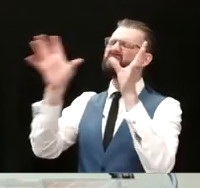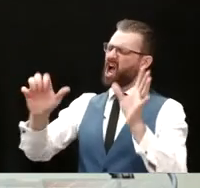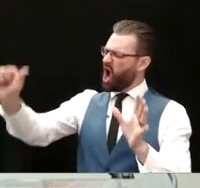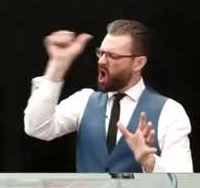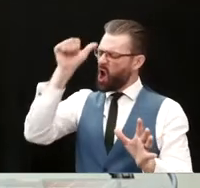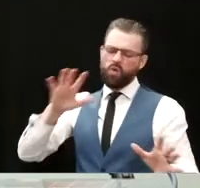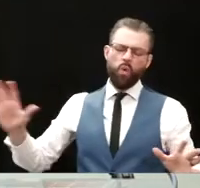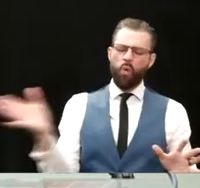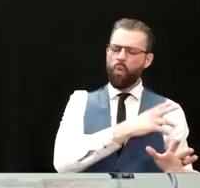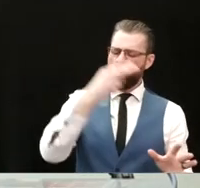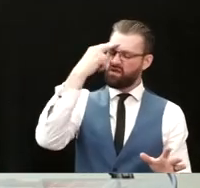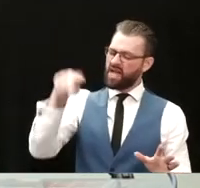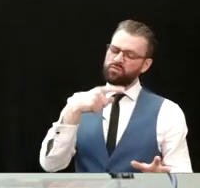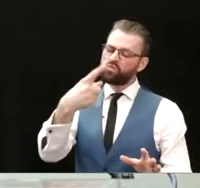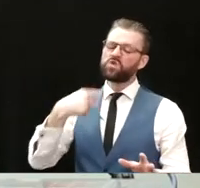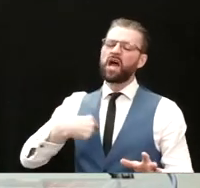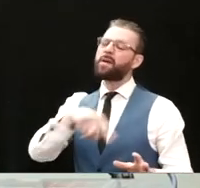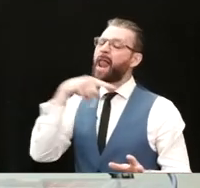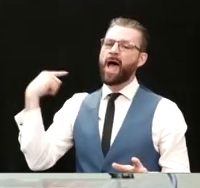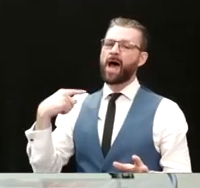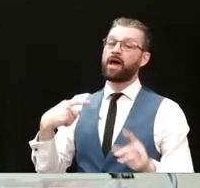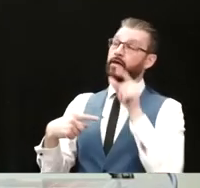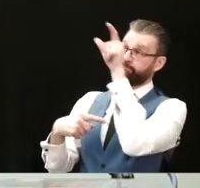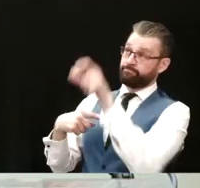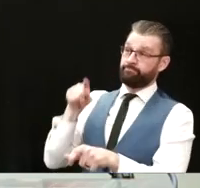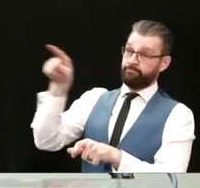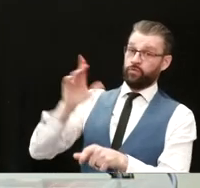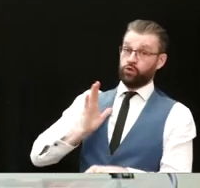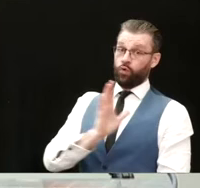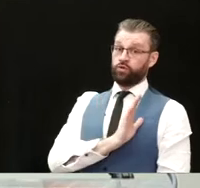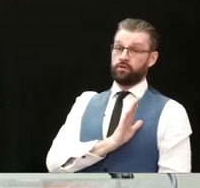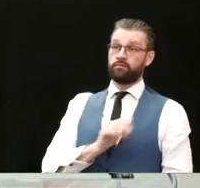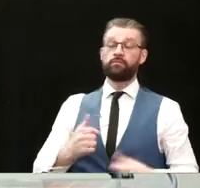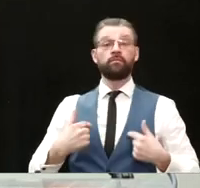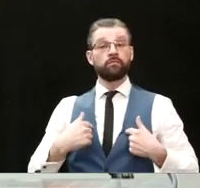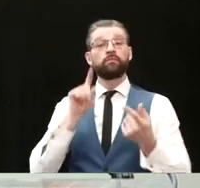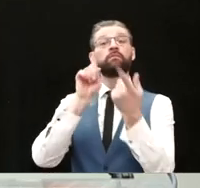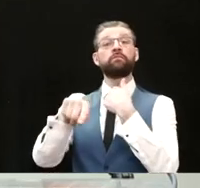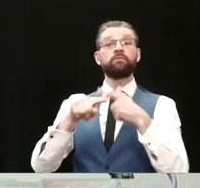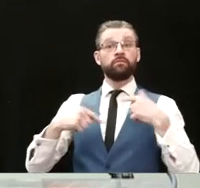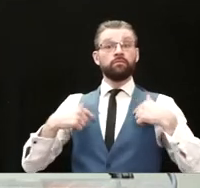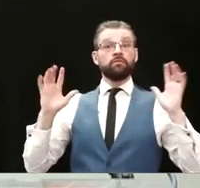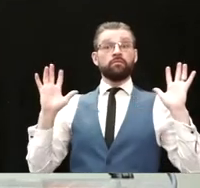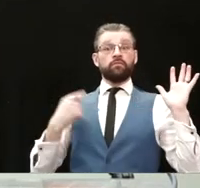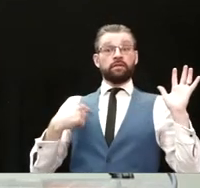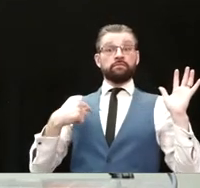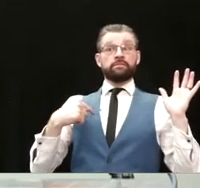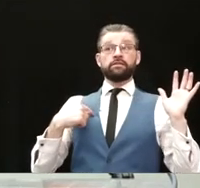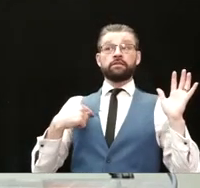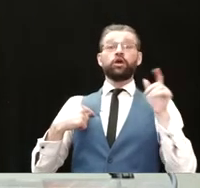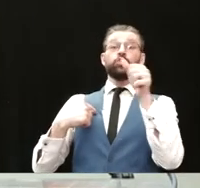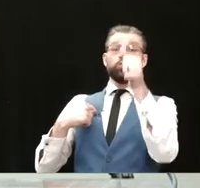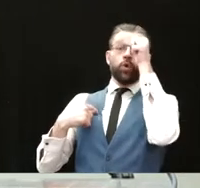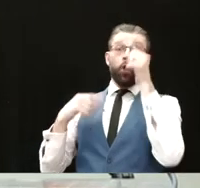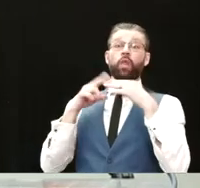you better not tell me any lies," the soldier said. "It's me," I said. "If you know the club,